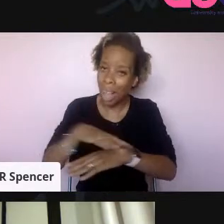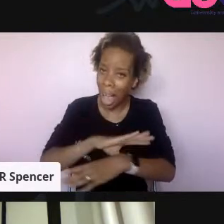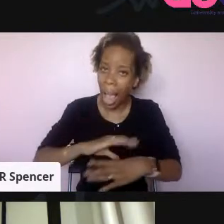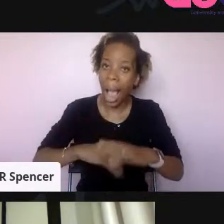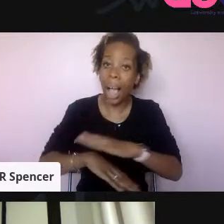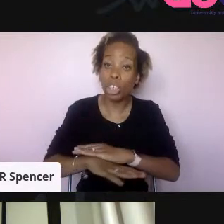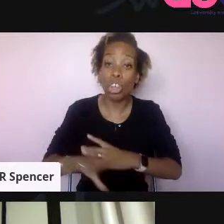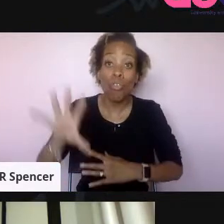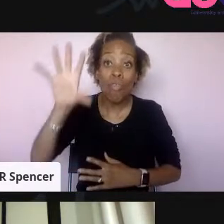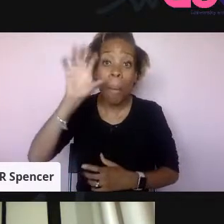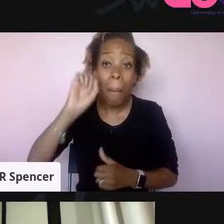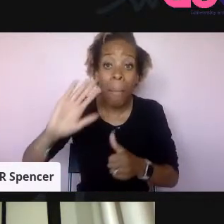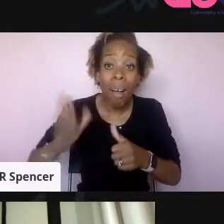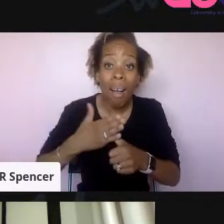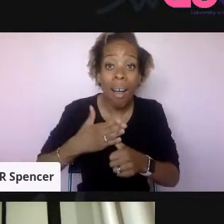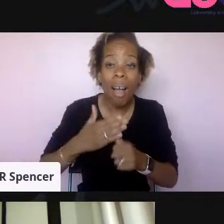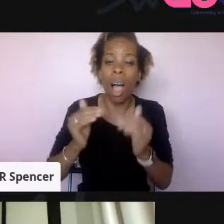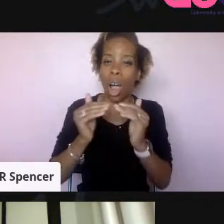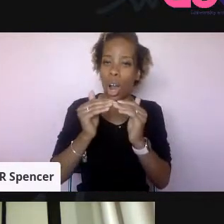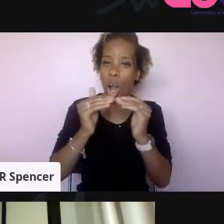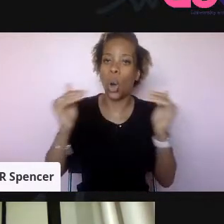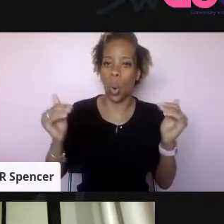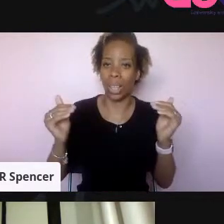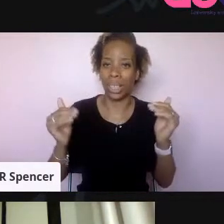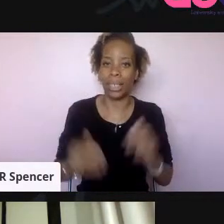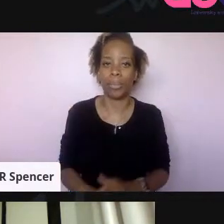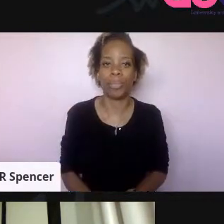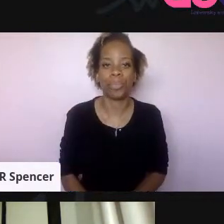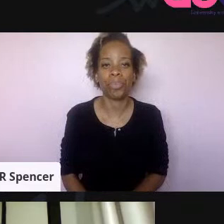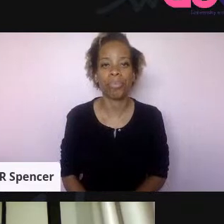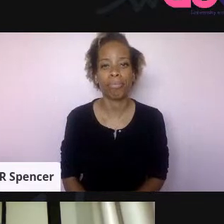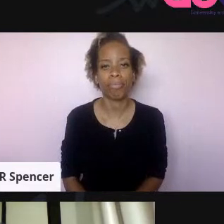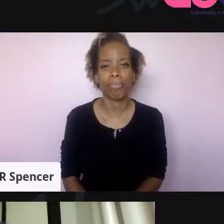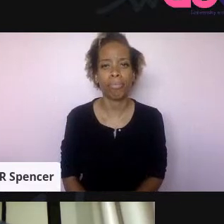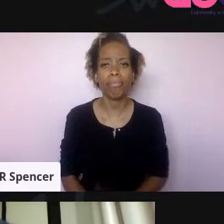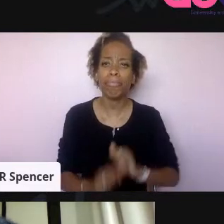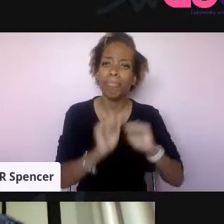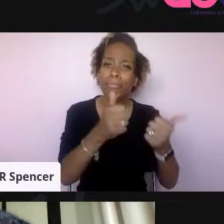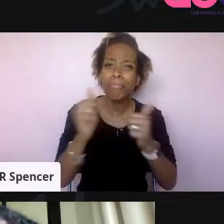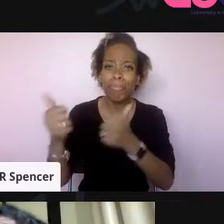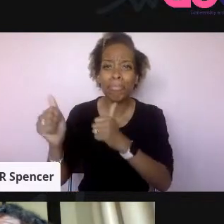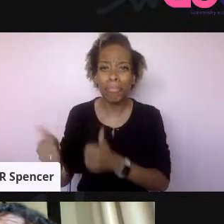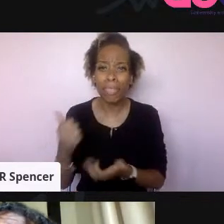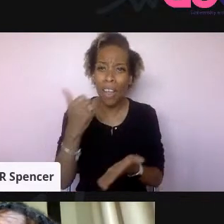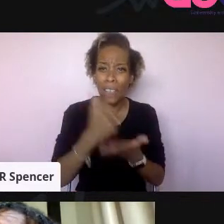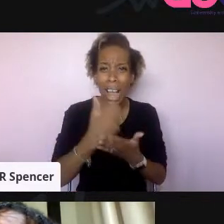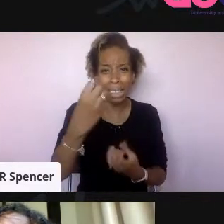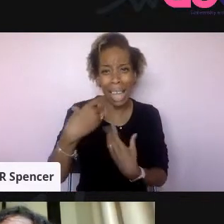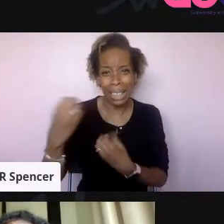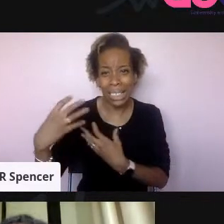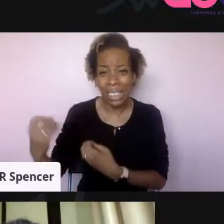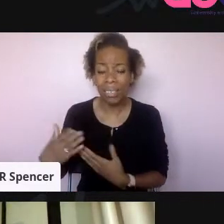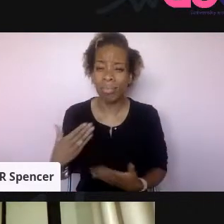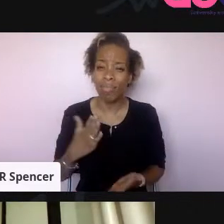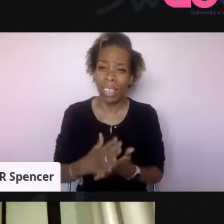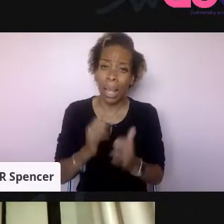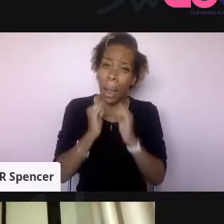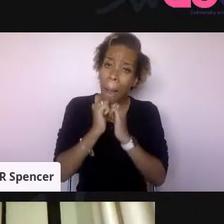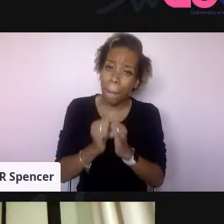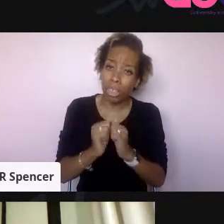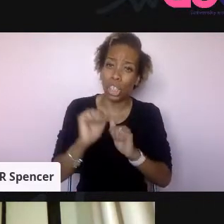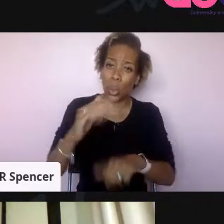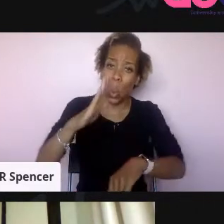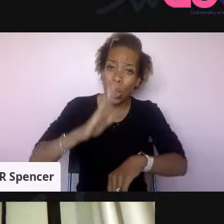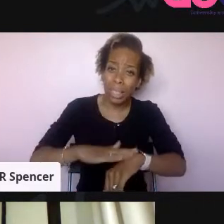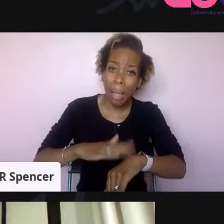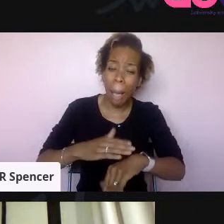for with UCU. I think those were all absolutely fantastic points. I really appreciate the time that all of